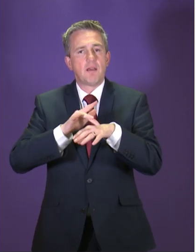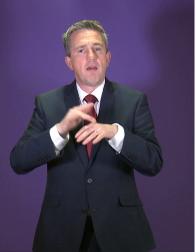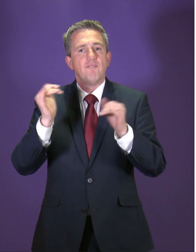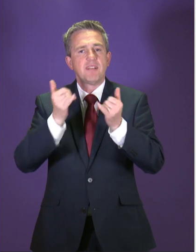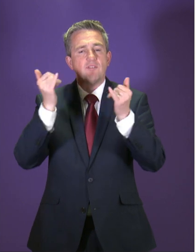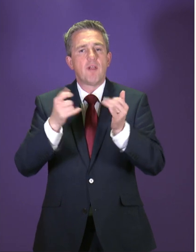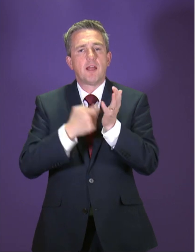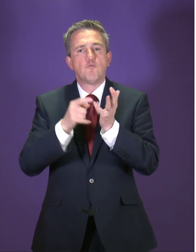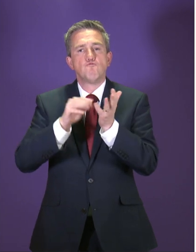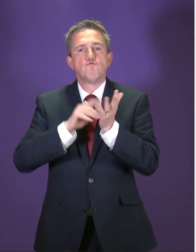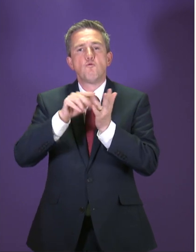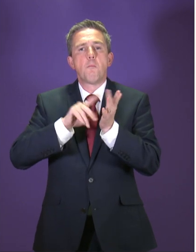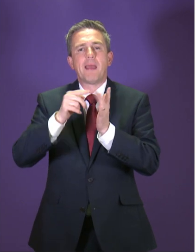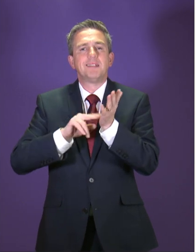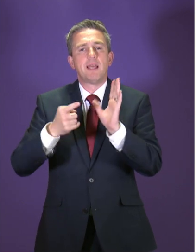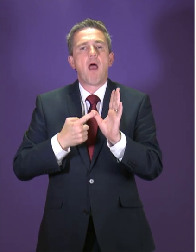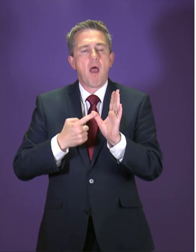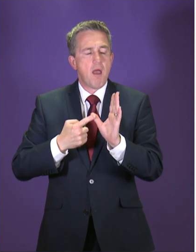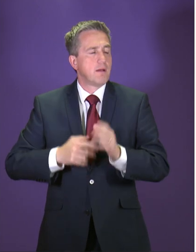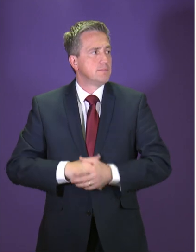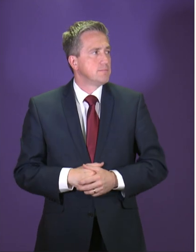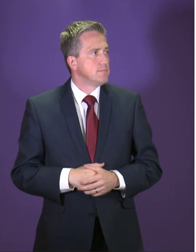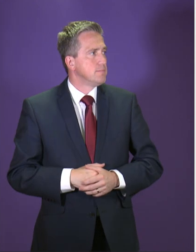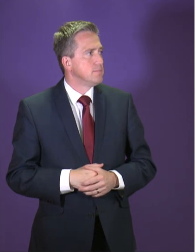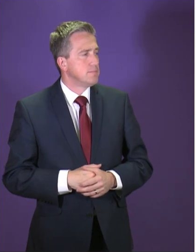to speak. Mr. Kiriac.